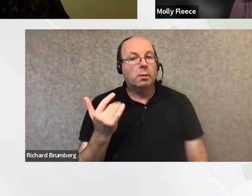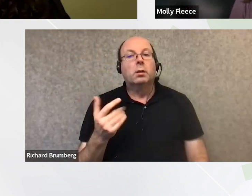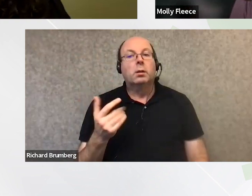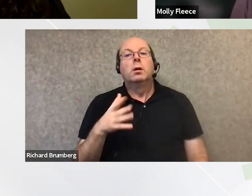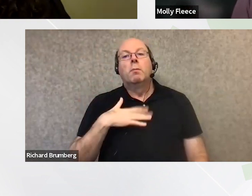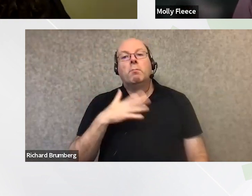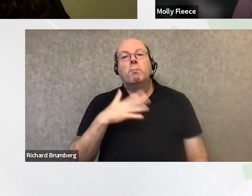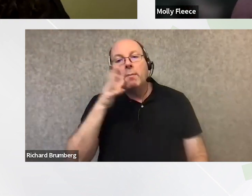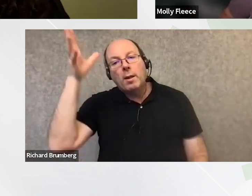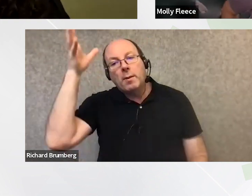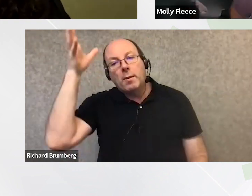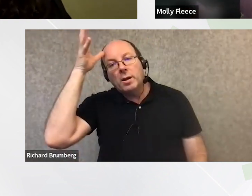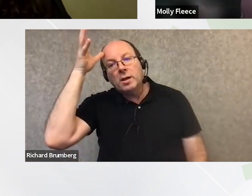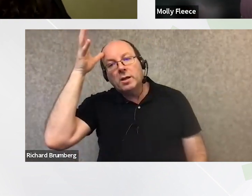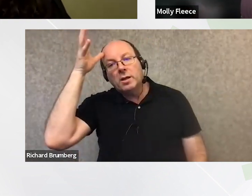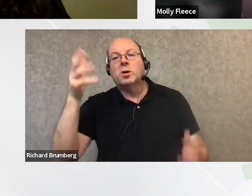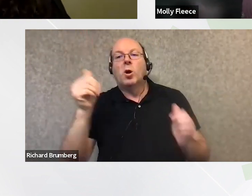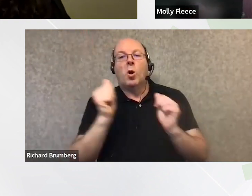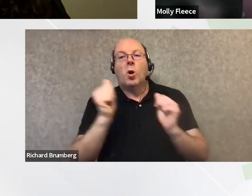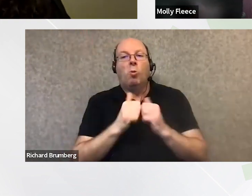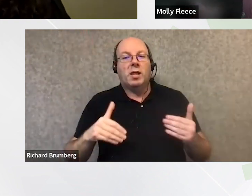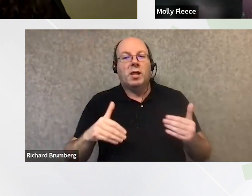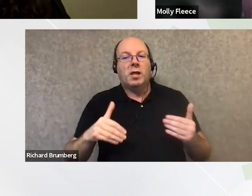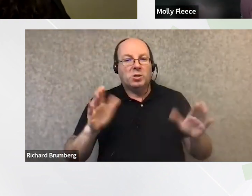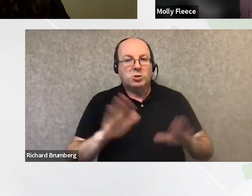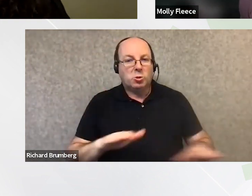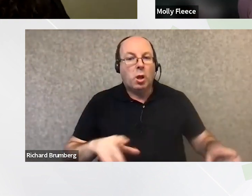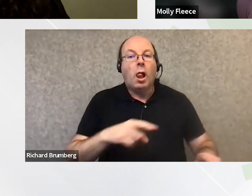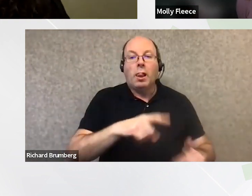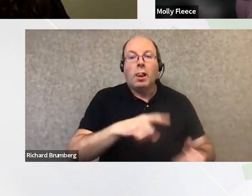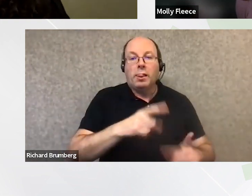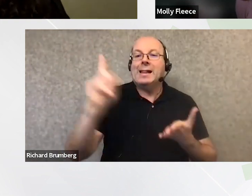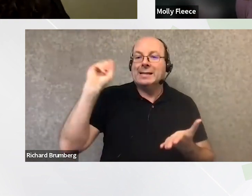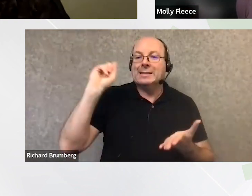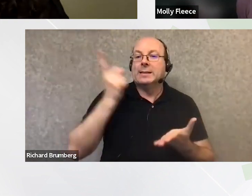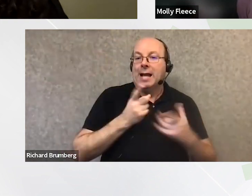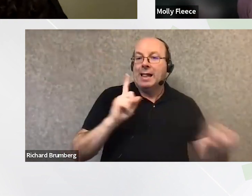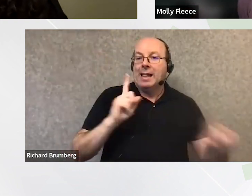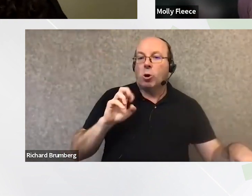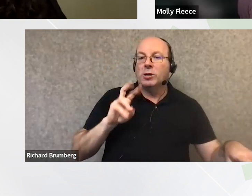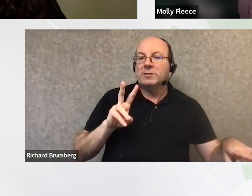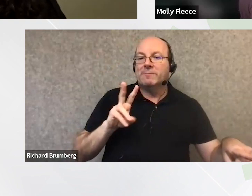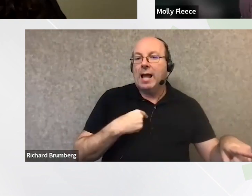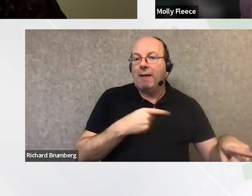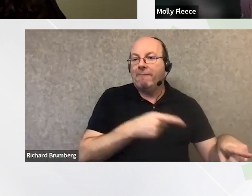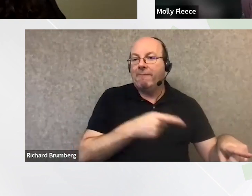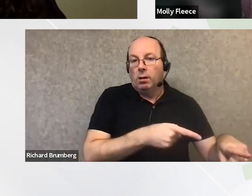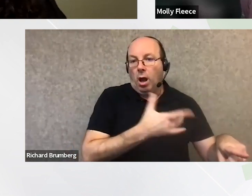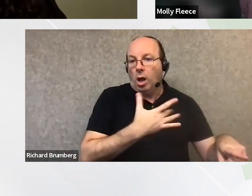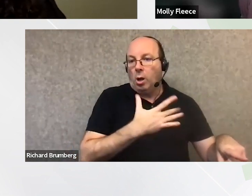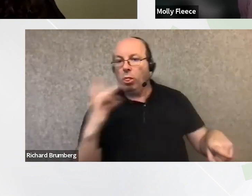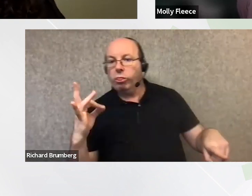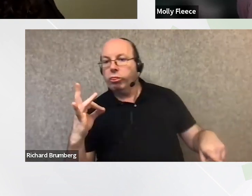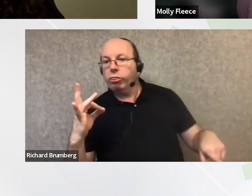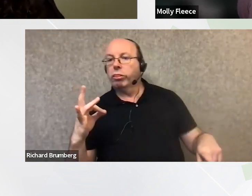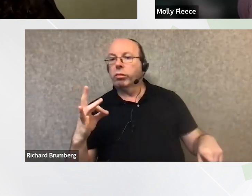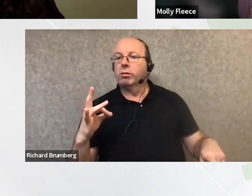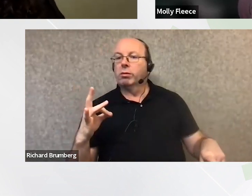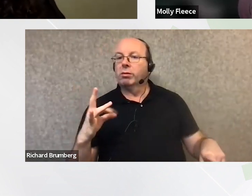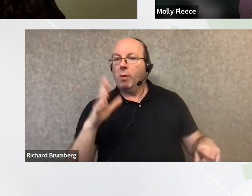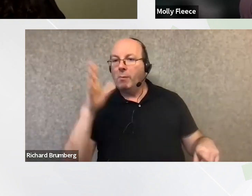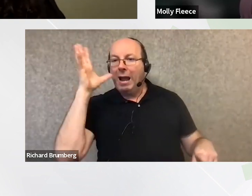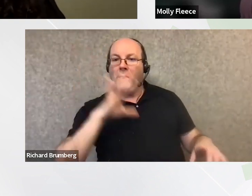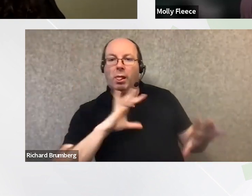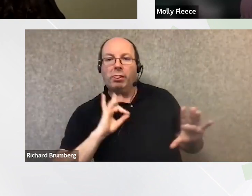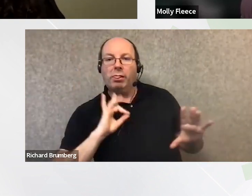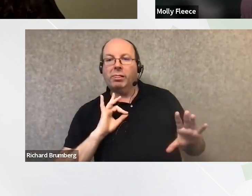around small children who just got over having RSV last week, and I would like to keep them out of the hospital and keep them safe. But I